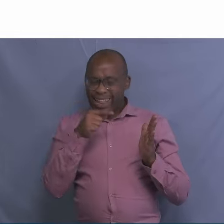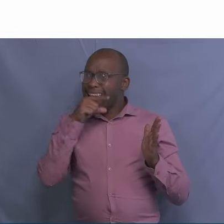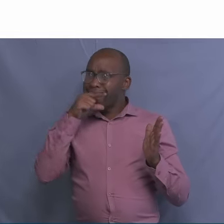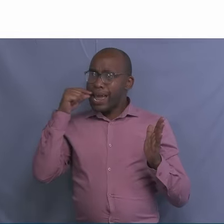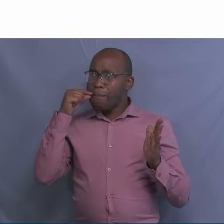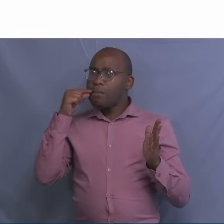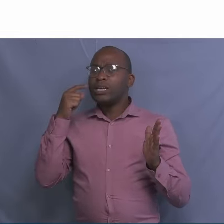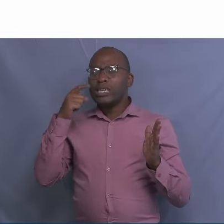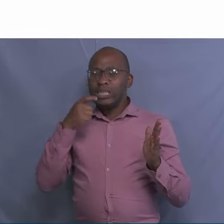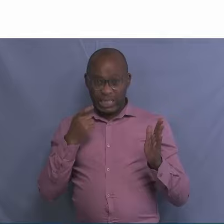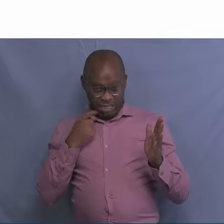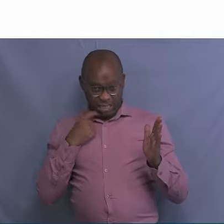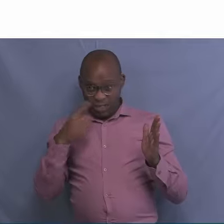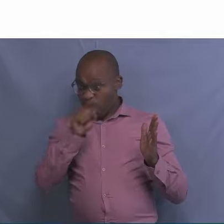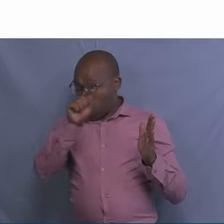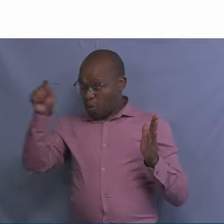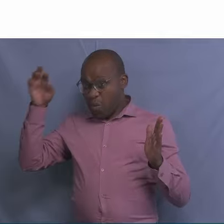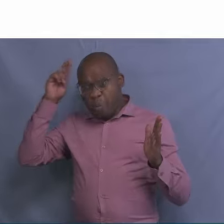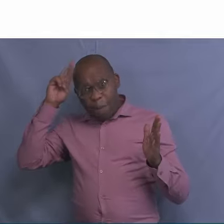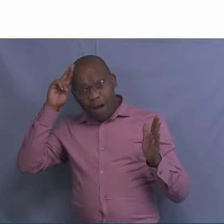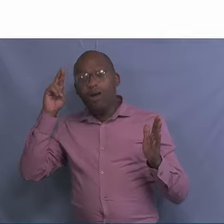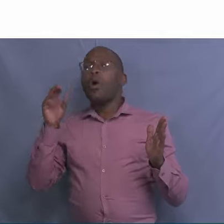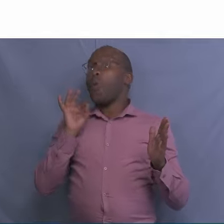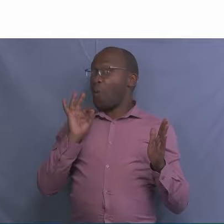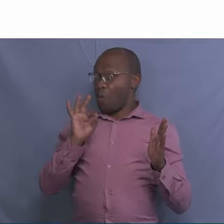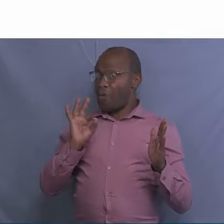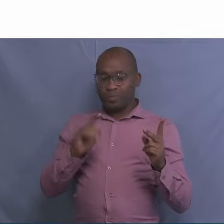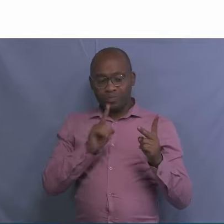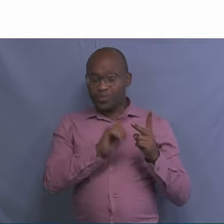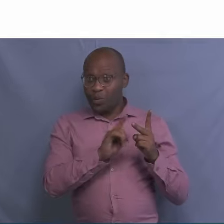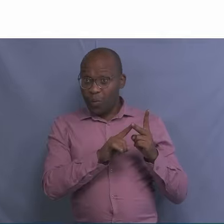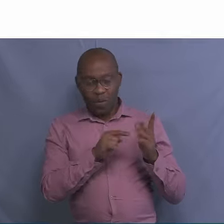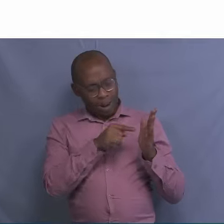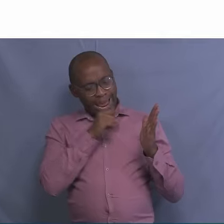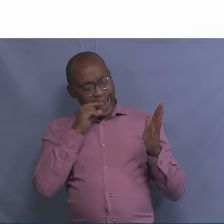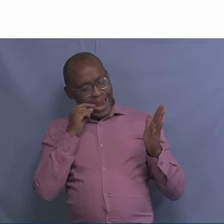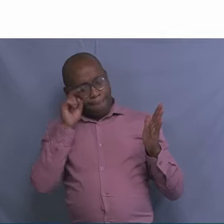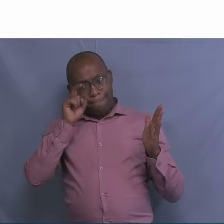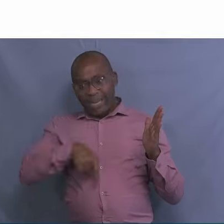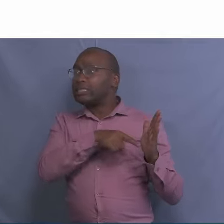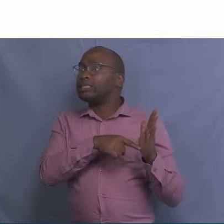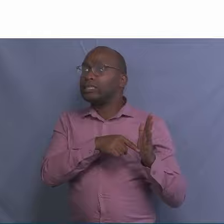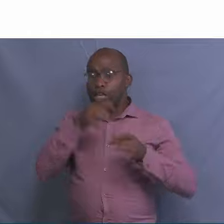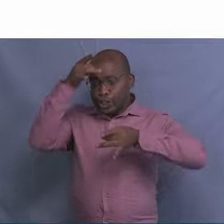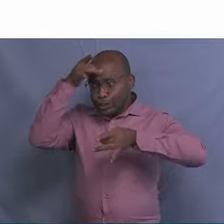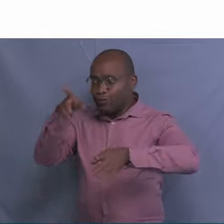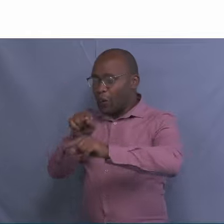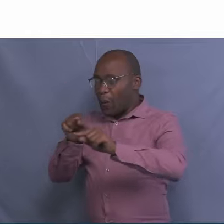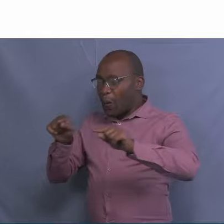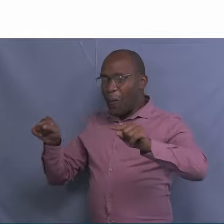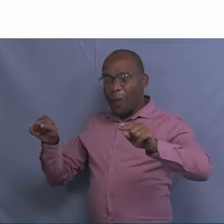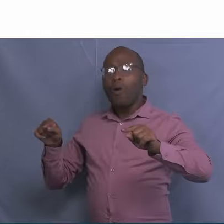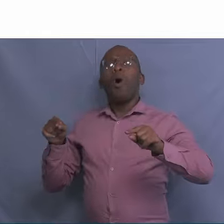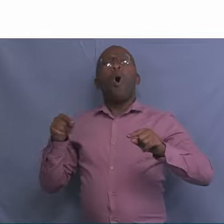to remember. It must inform people about what the business does. So when you see the name, you